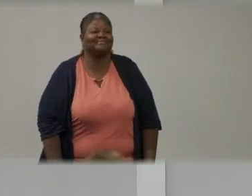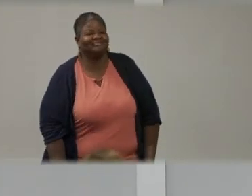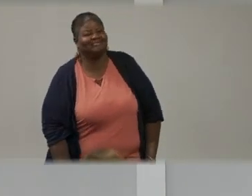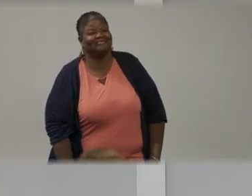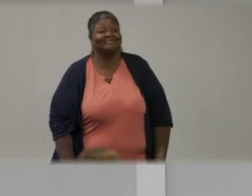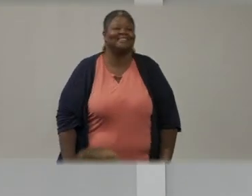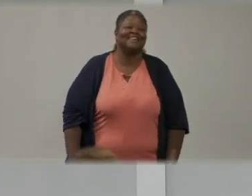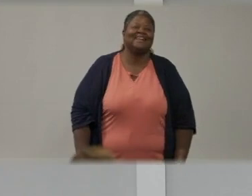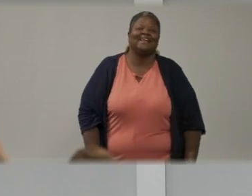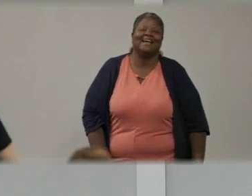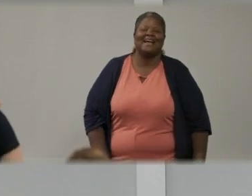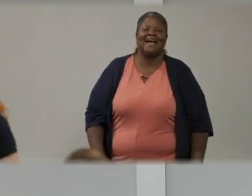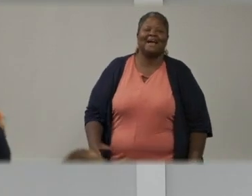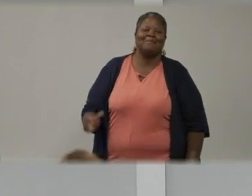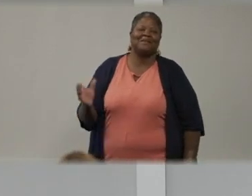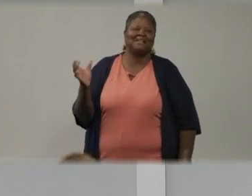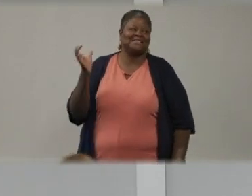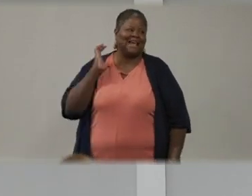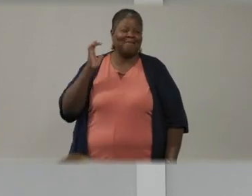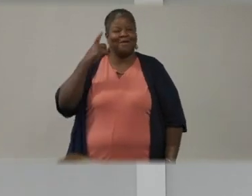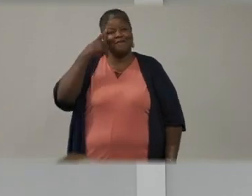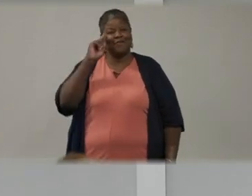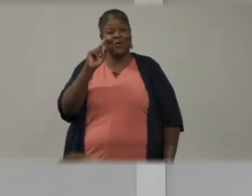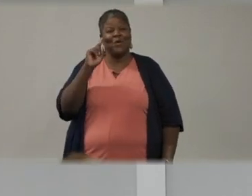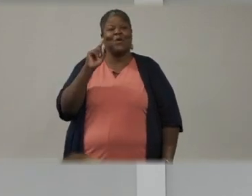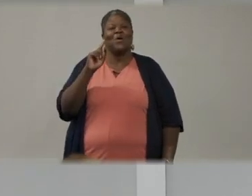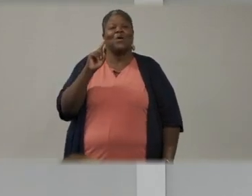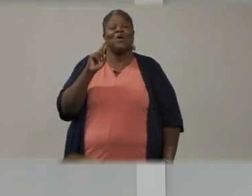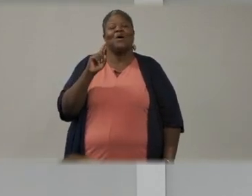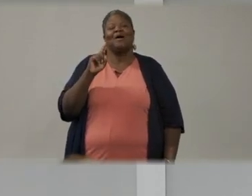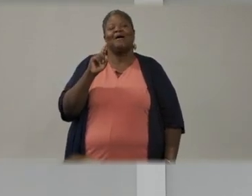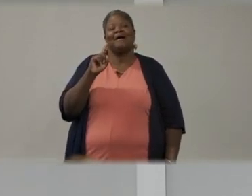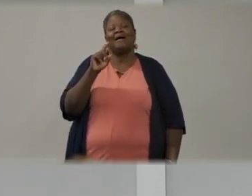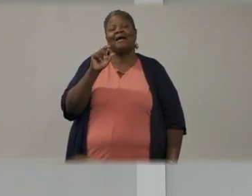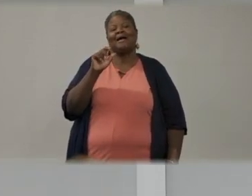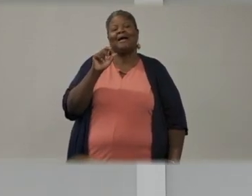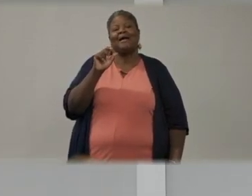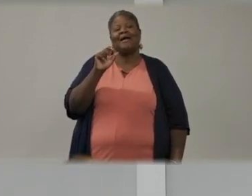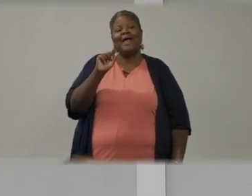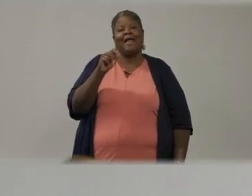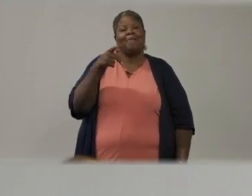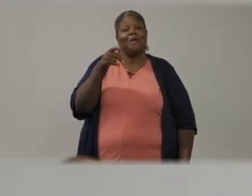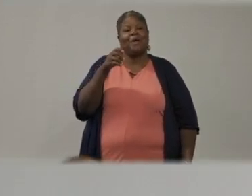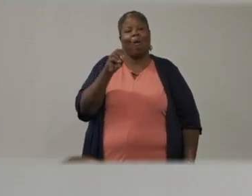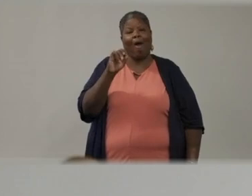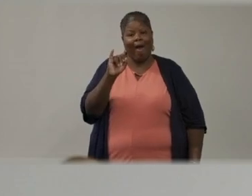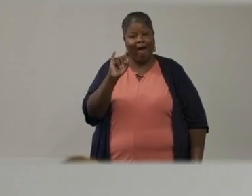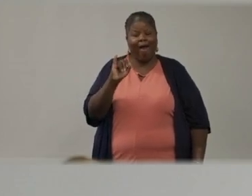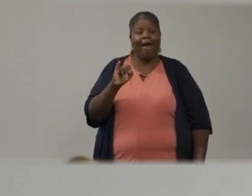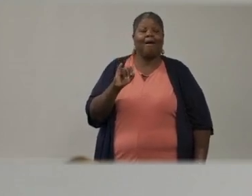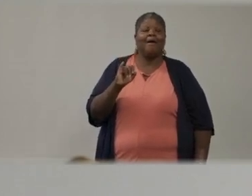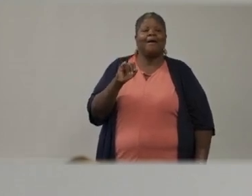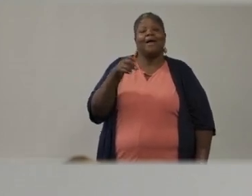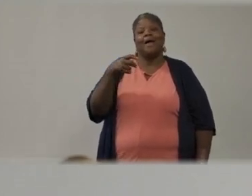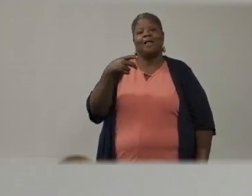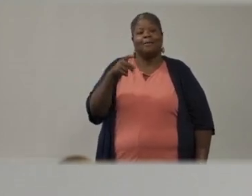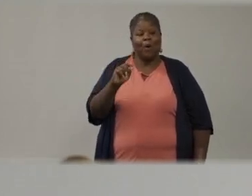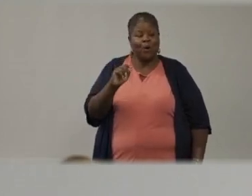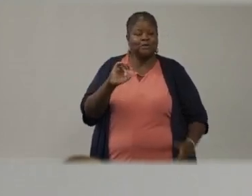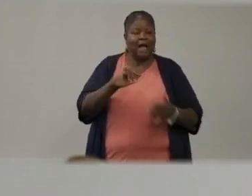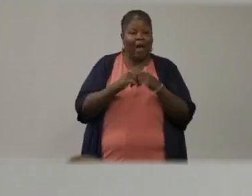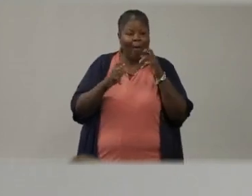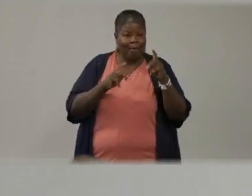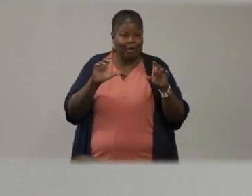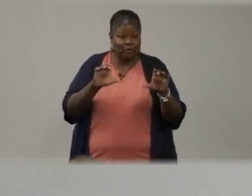preparedness, having a champion for, keeping an eye and a hand on the pulse of how people are doing is also